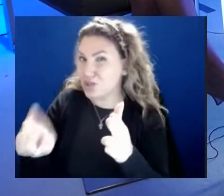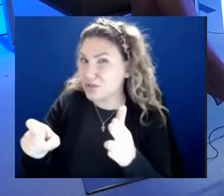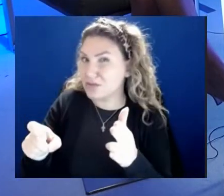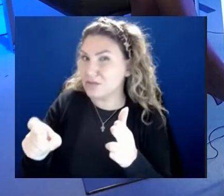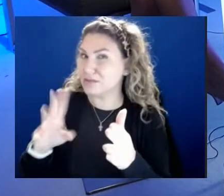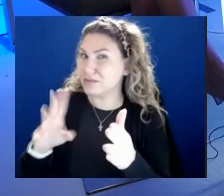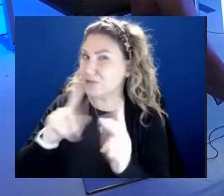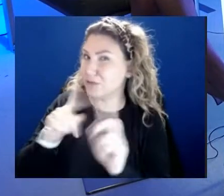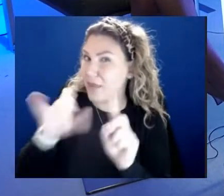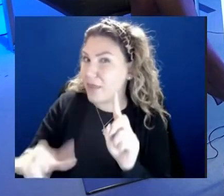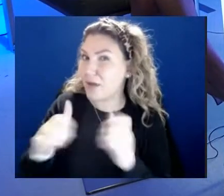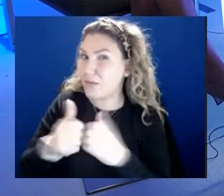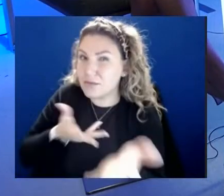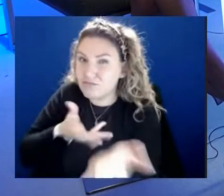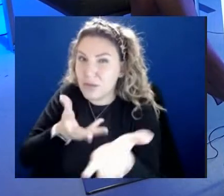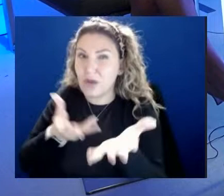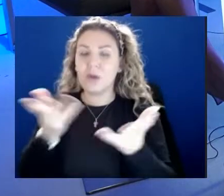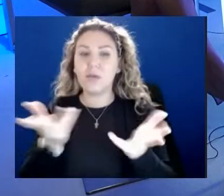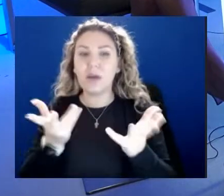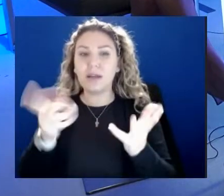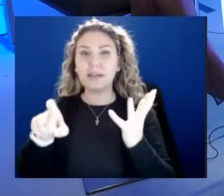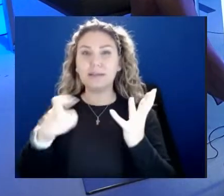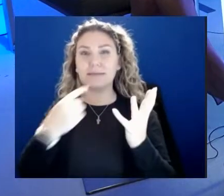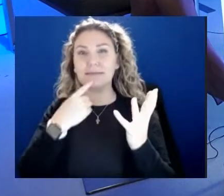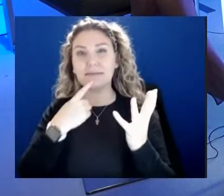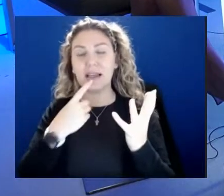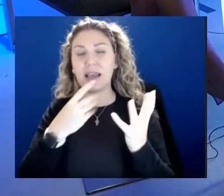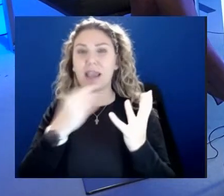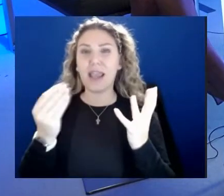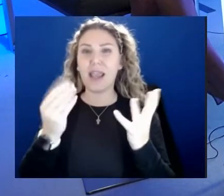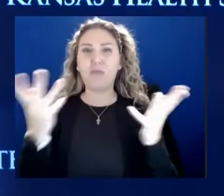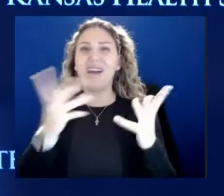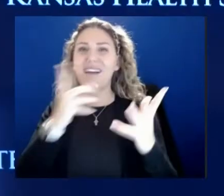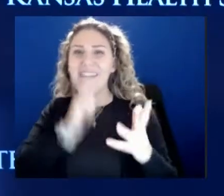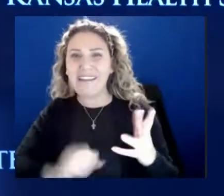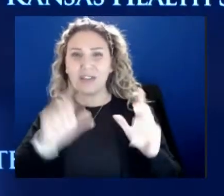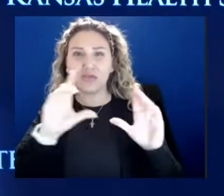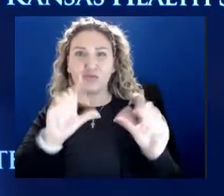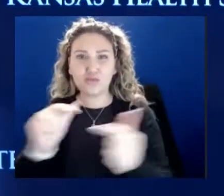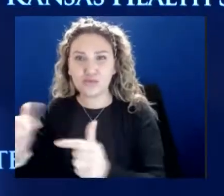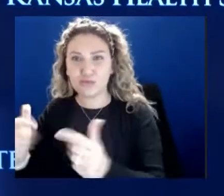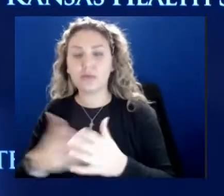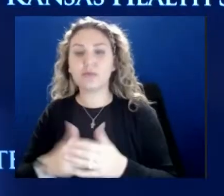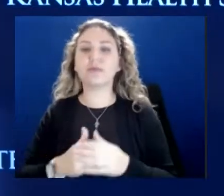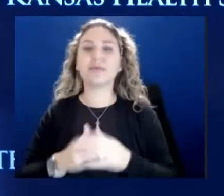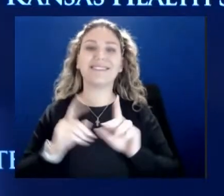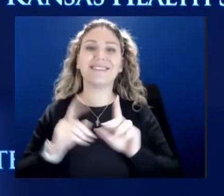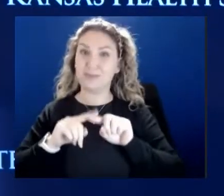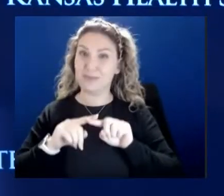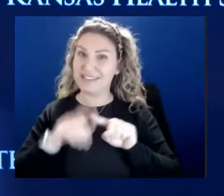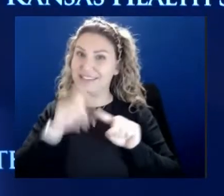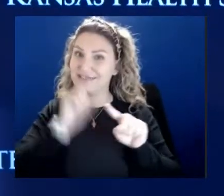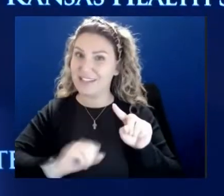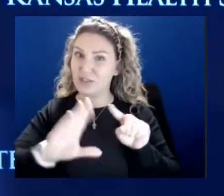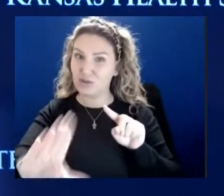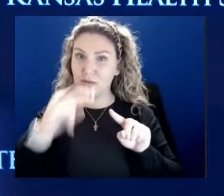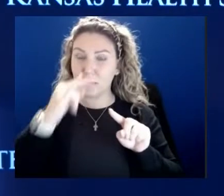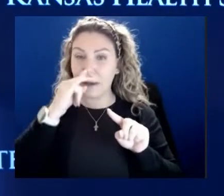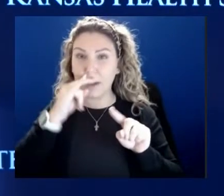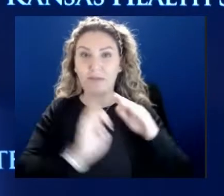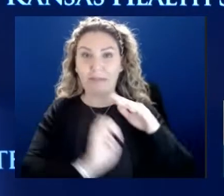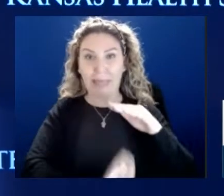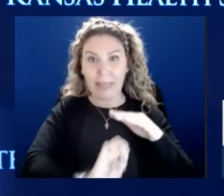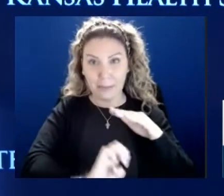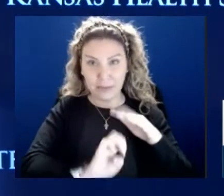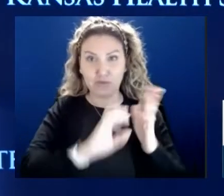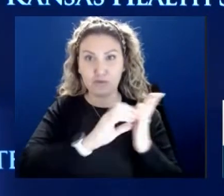us what we should be saying and to what ages. Yeah. It all depends on the age of your kiddo. So we've got elementary school kids that may not be as